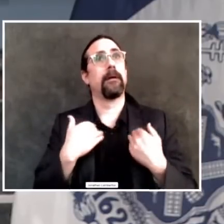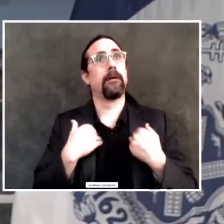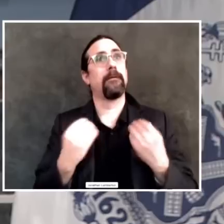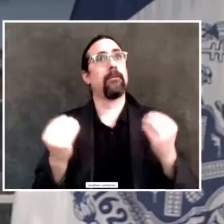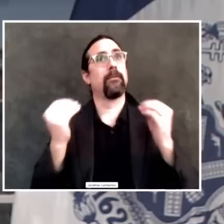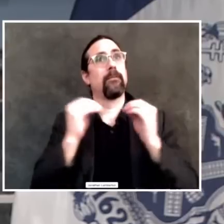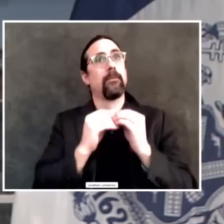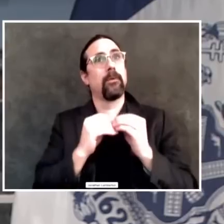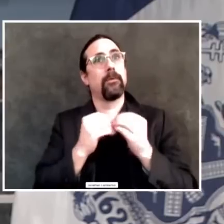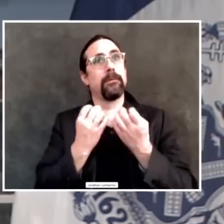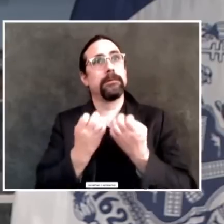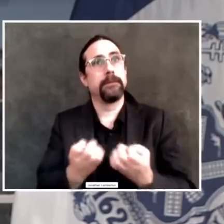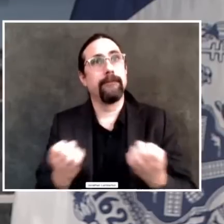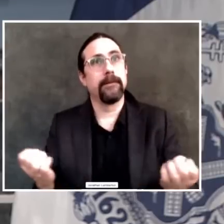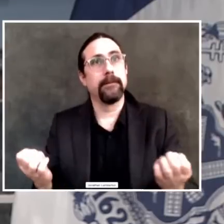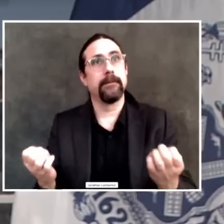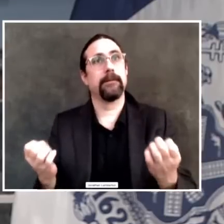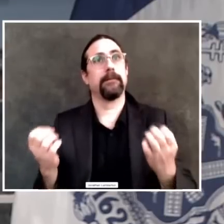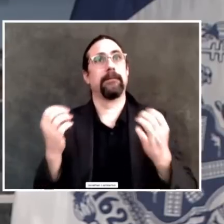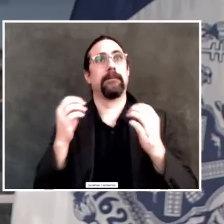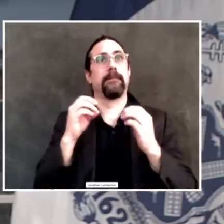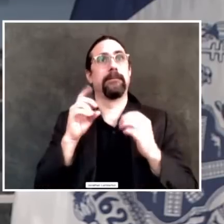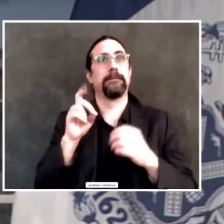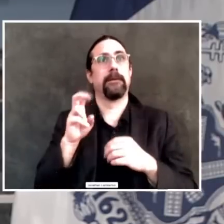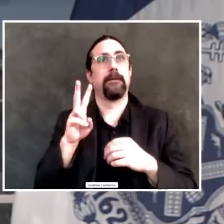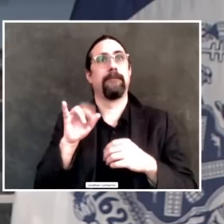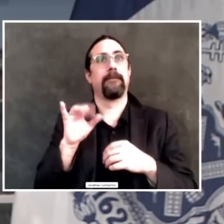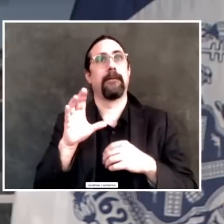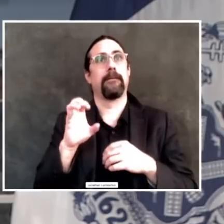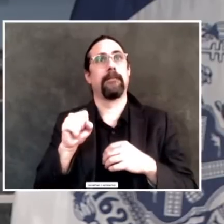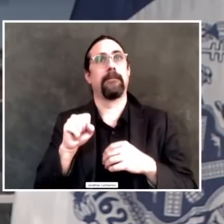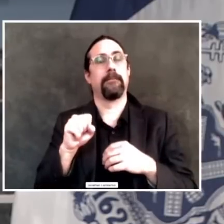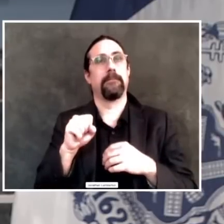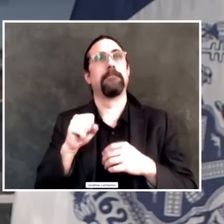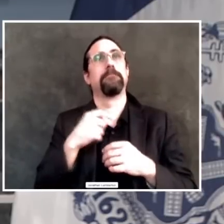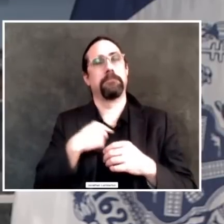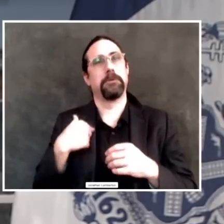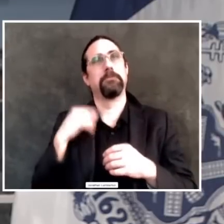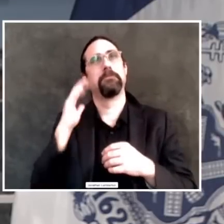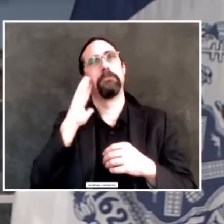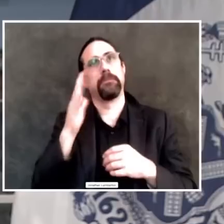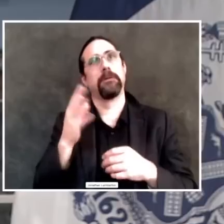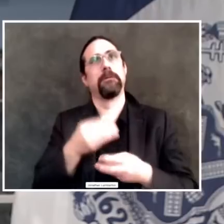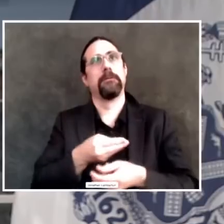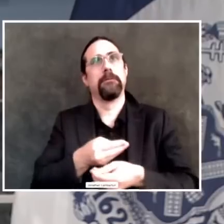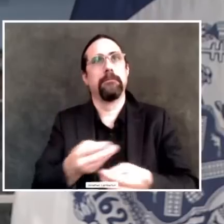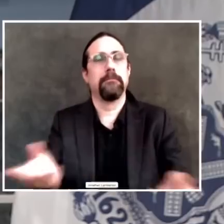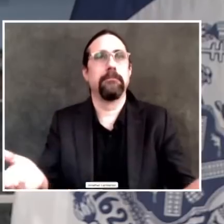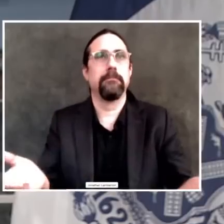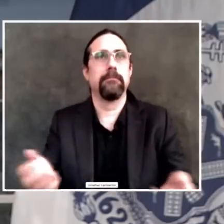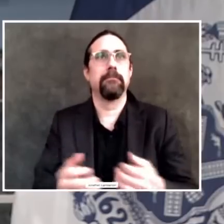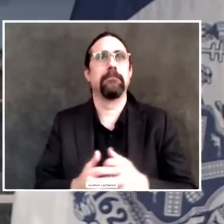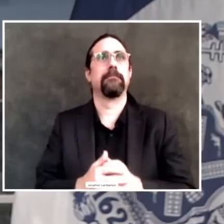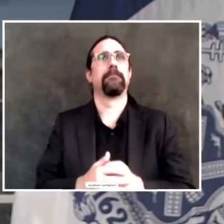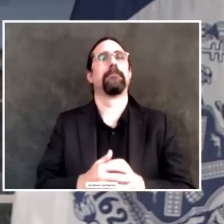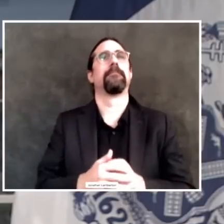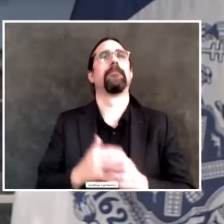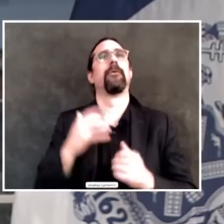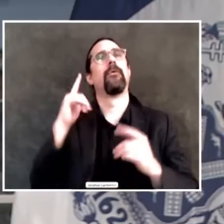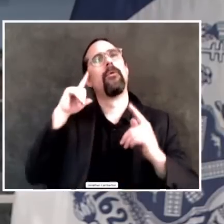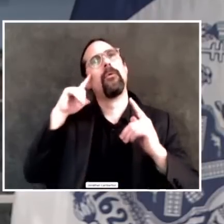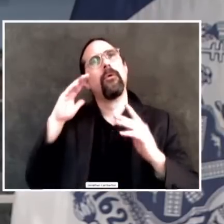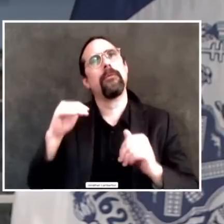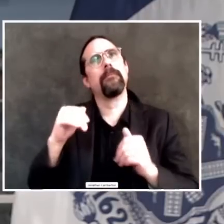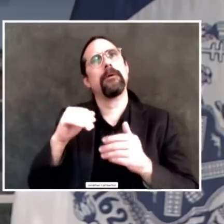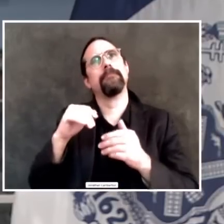sheltering in place, hopefully more and more will choose to engage the distance learning. But there's an issue there, and we will get you data as soon as it's